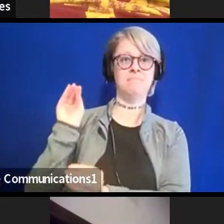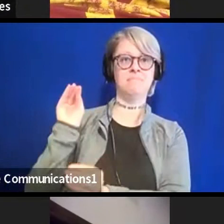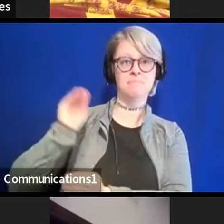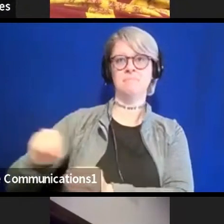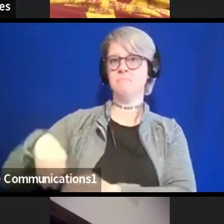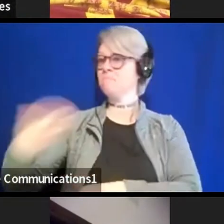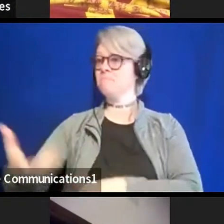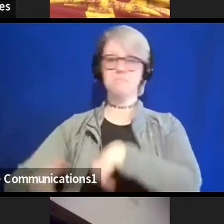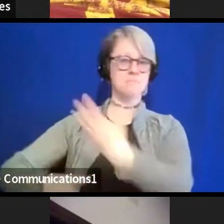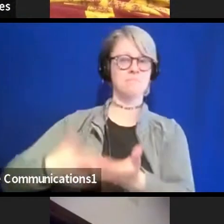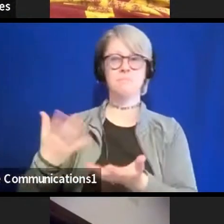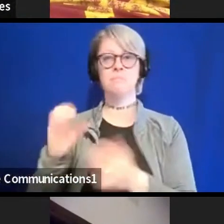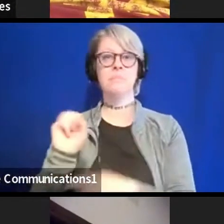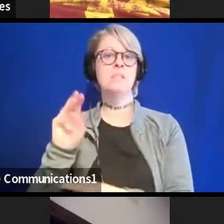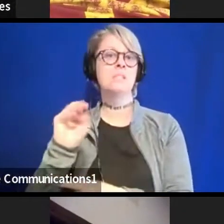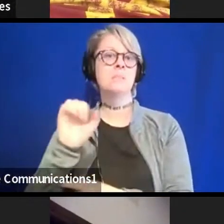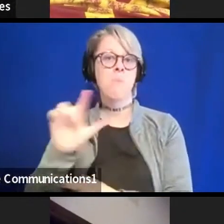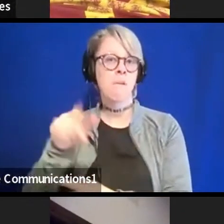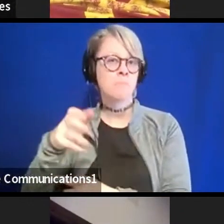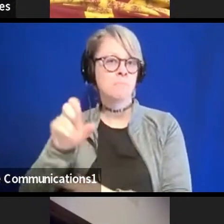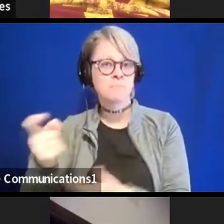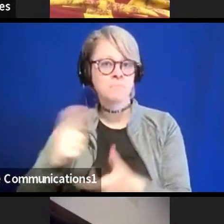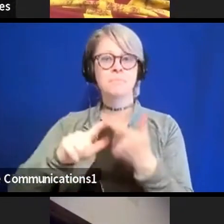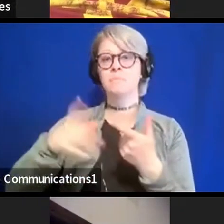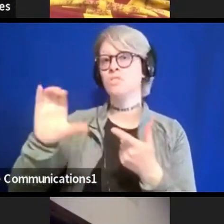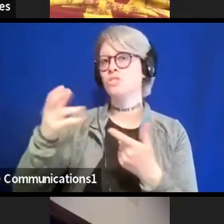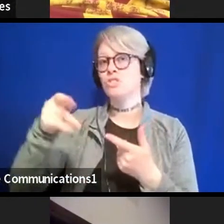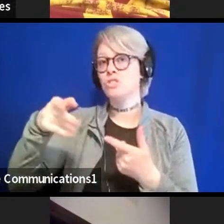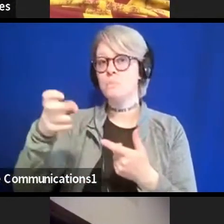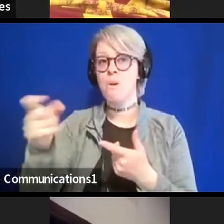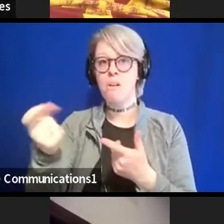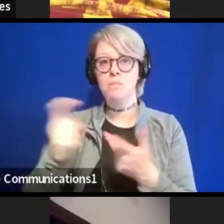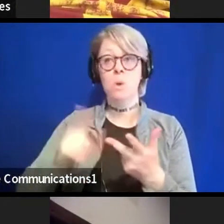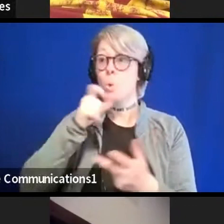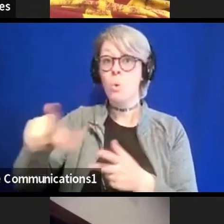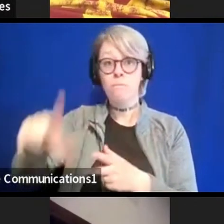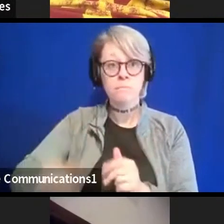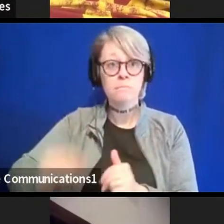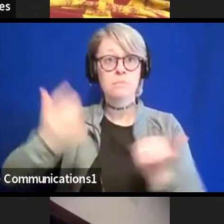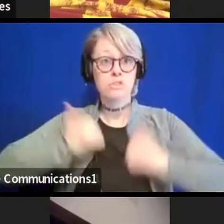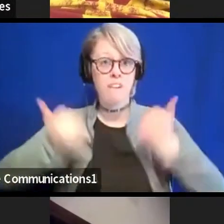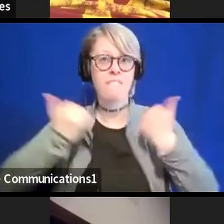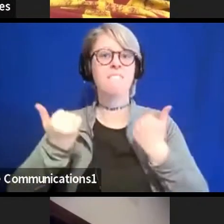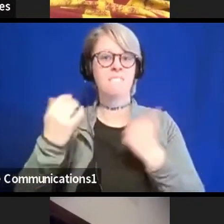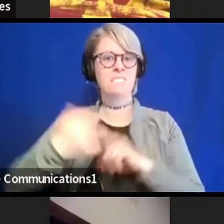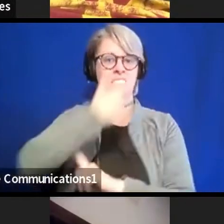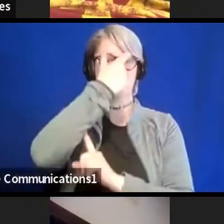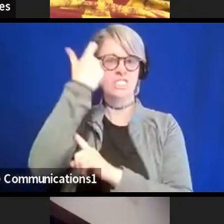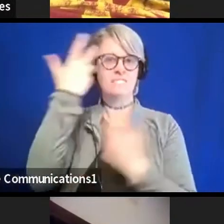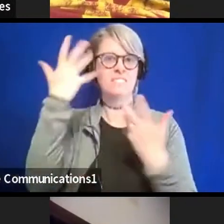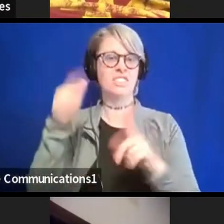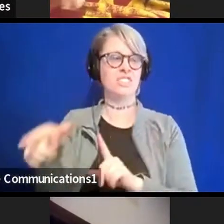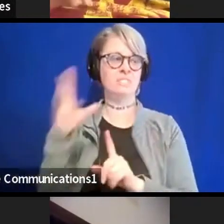anything, you know, like smallpox, chicken, like they just, and some of them that lived to tell their story, they still have these experiences. So the last thing they want to